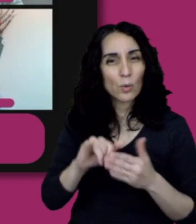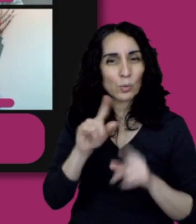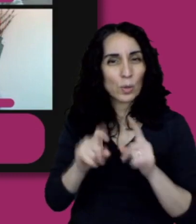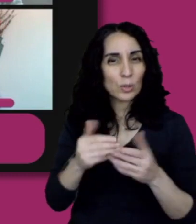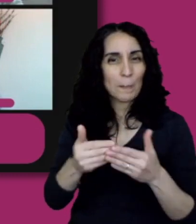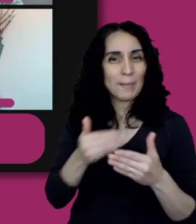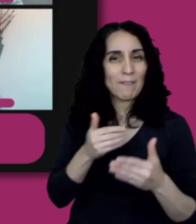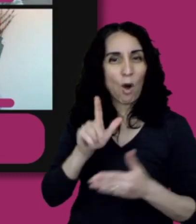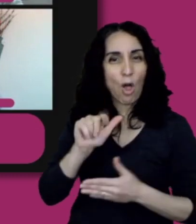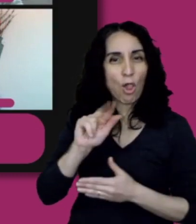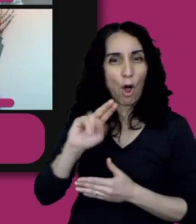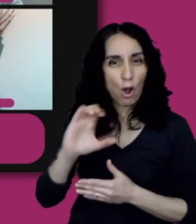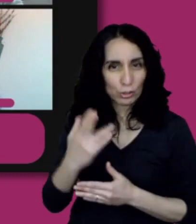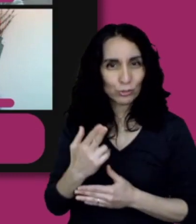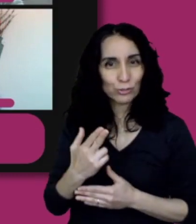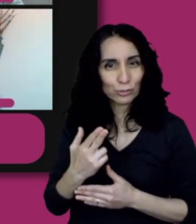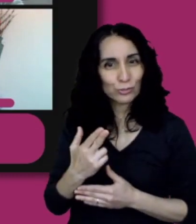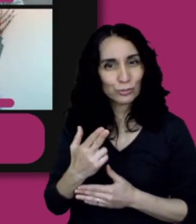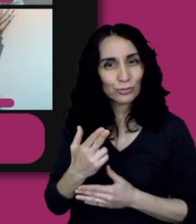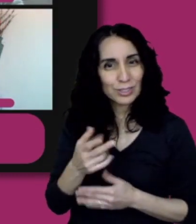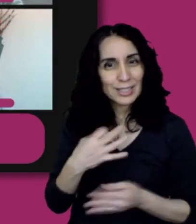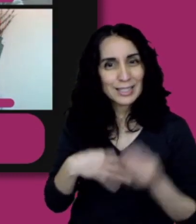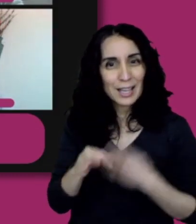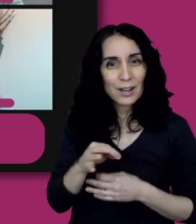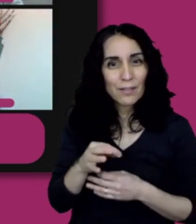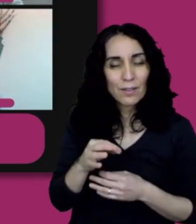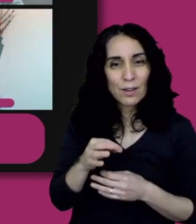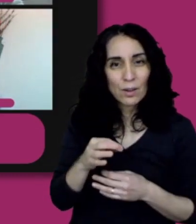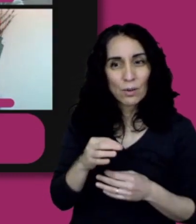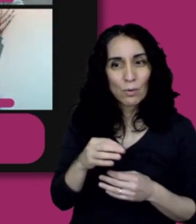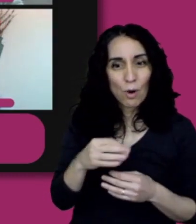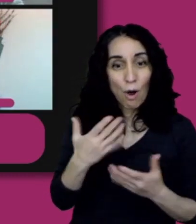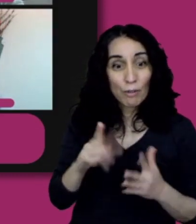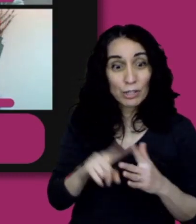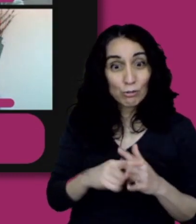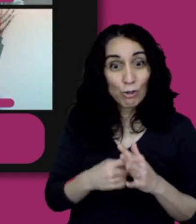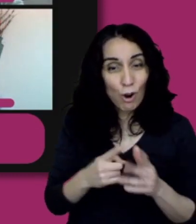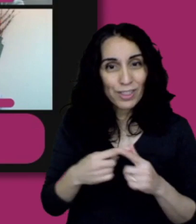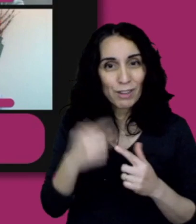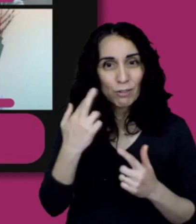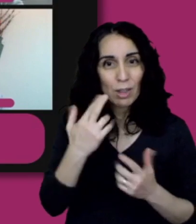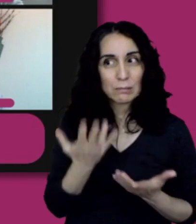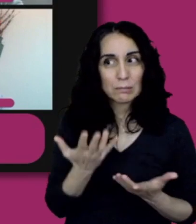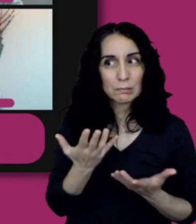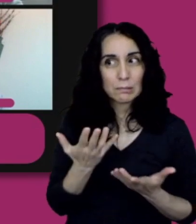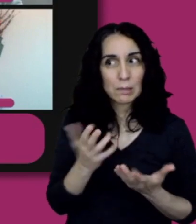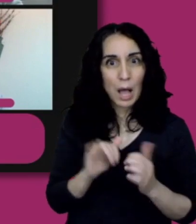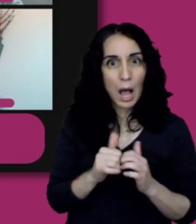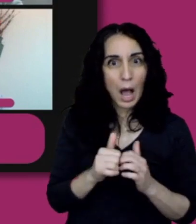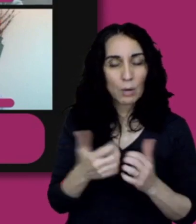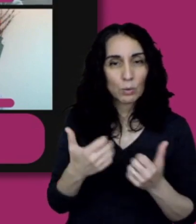before launch instead of having to kind of go through and pivot on how do we make sure we drive traffic